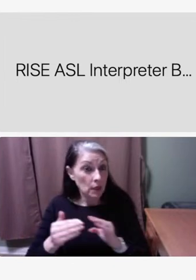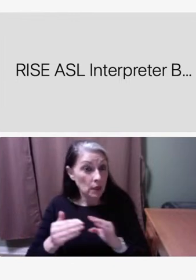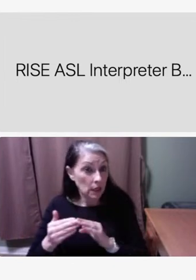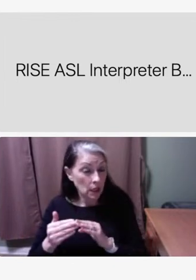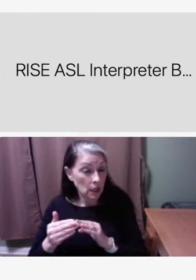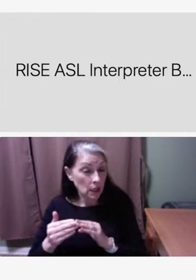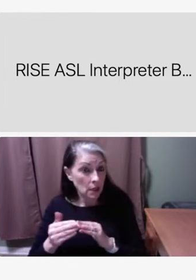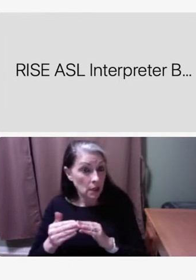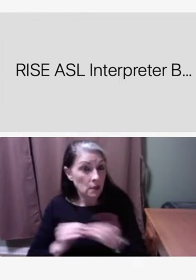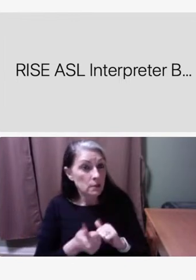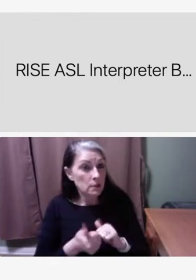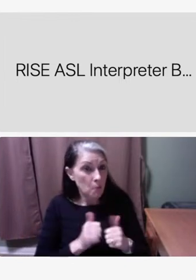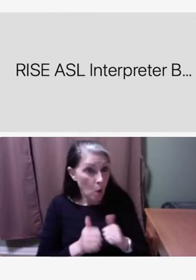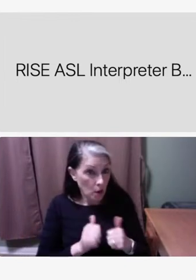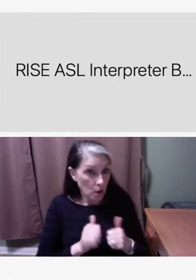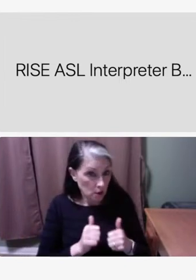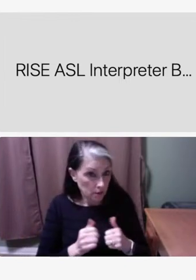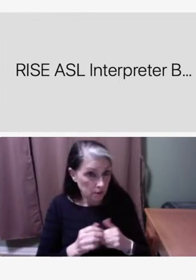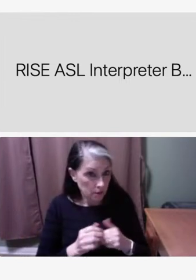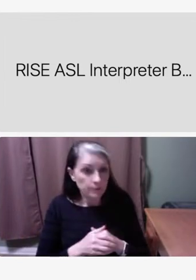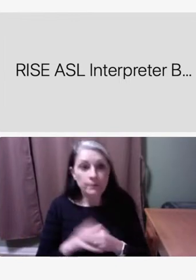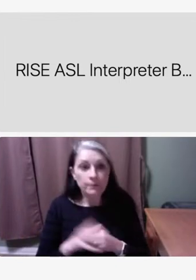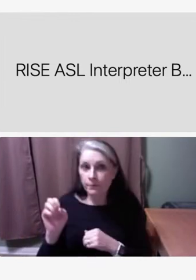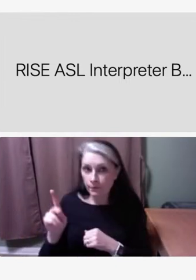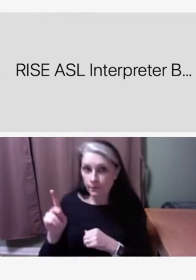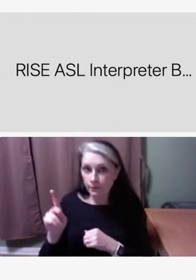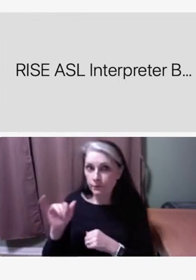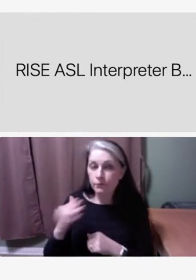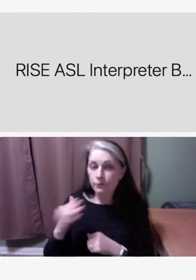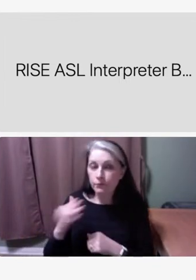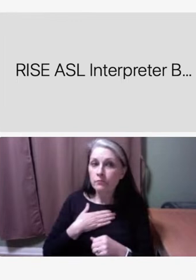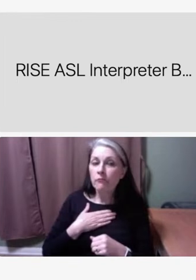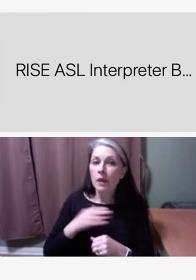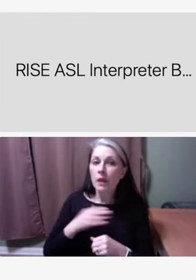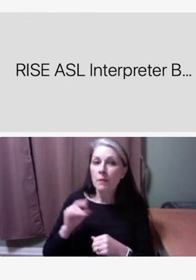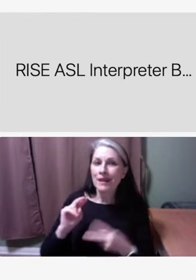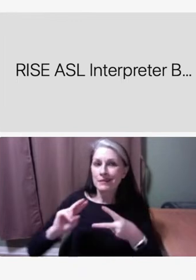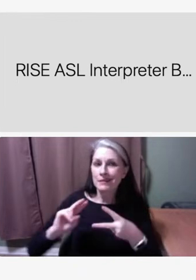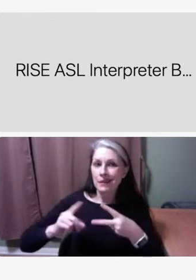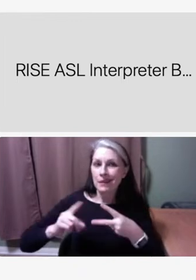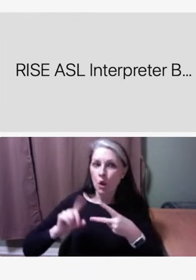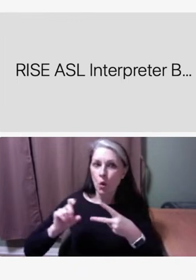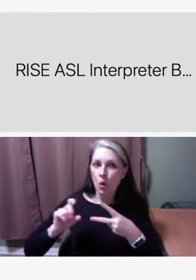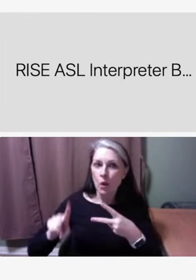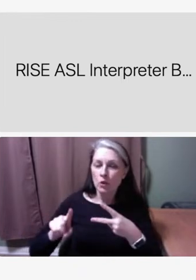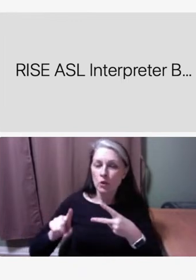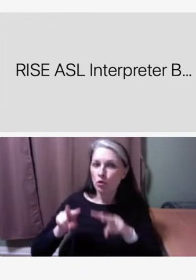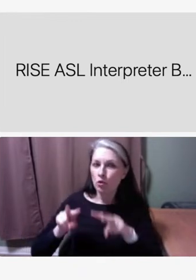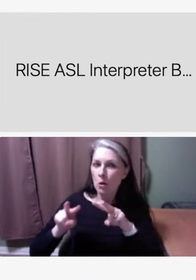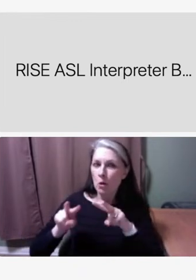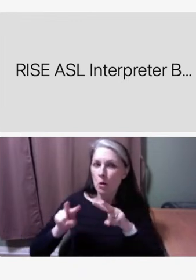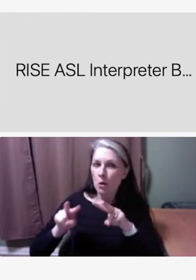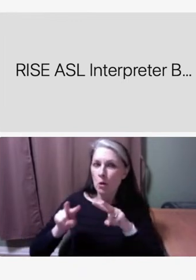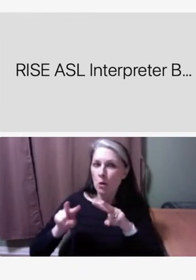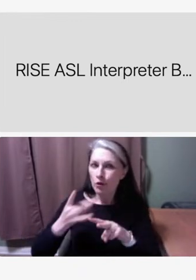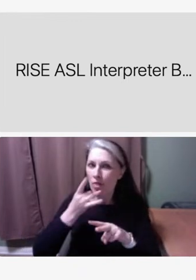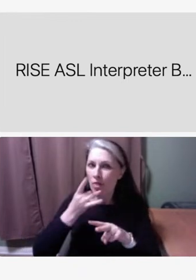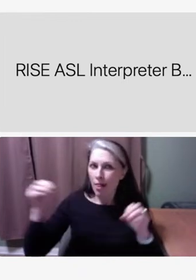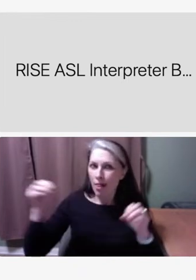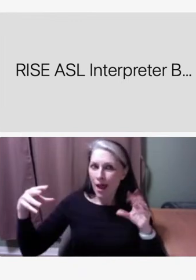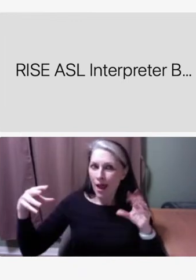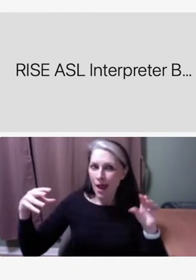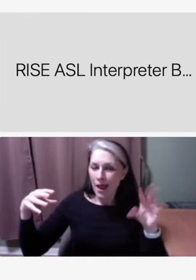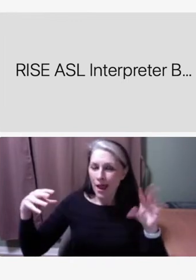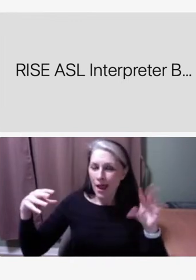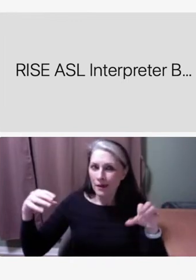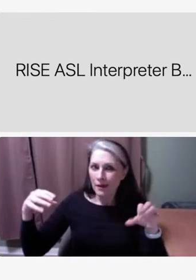Yeah. Okay, if that's the case, my next question is, who's going to monitor that lighting and who's going to incur the expense of that lighting?